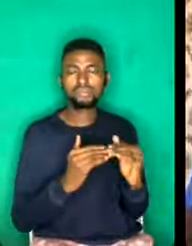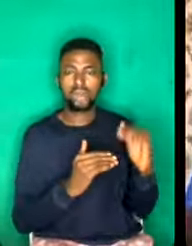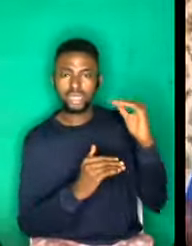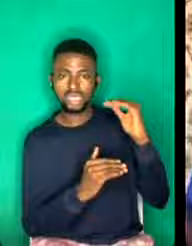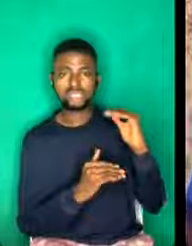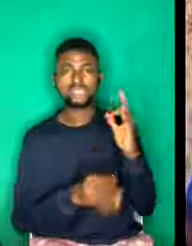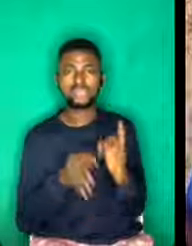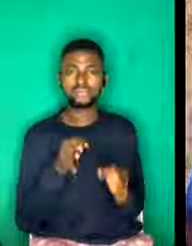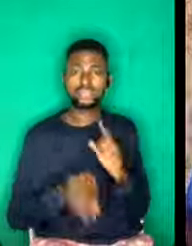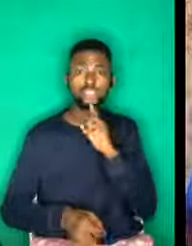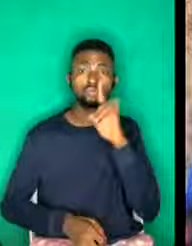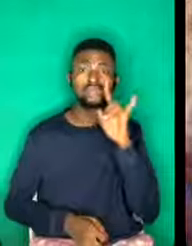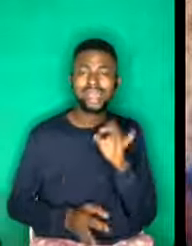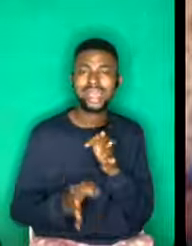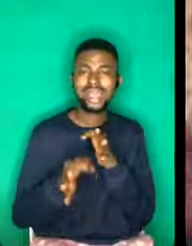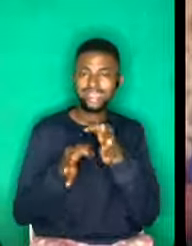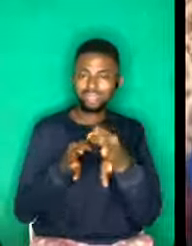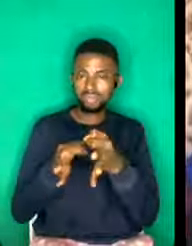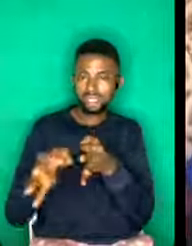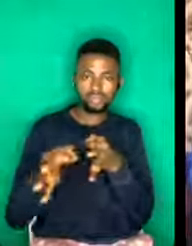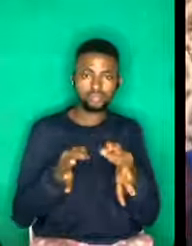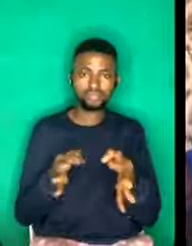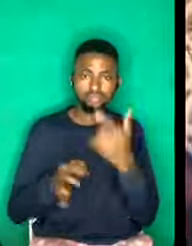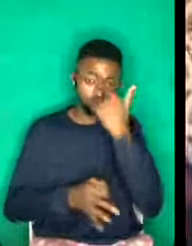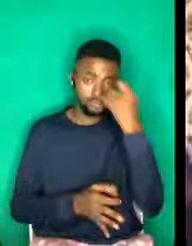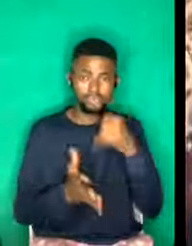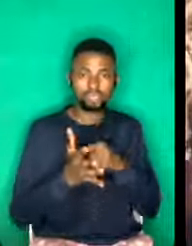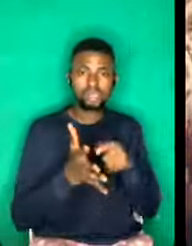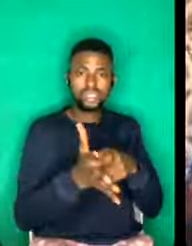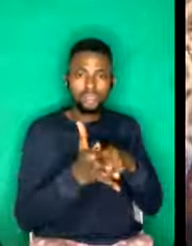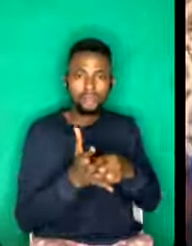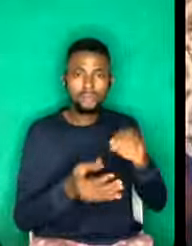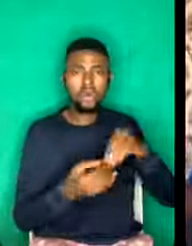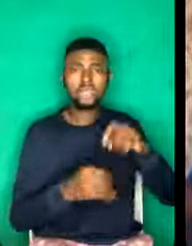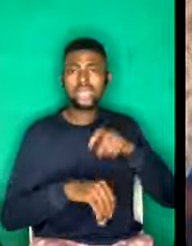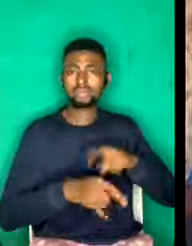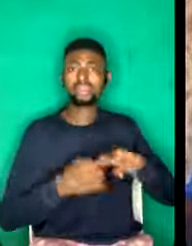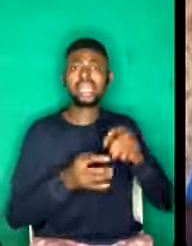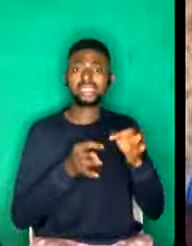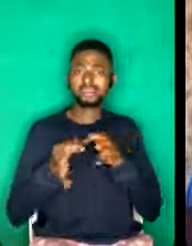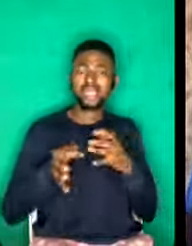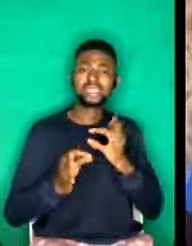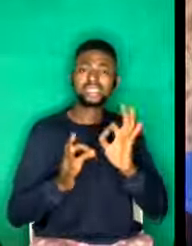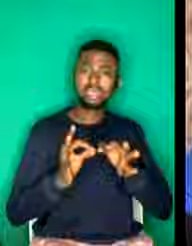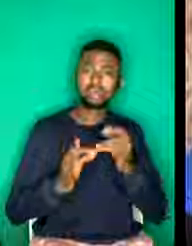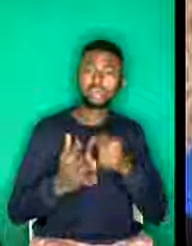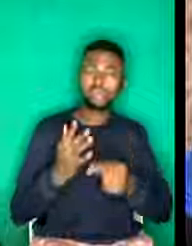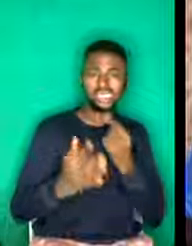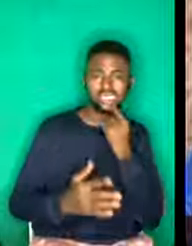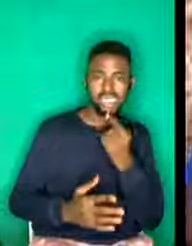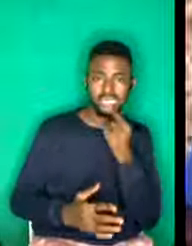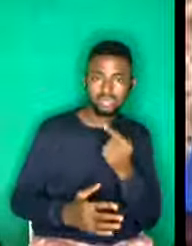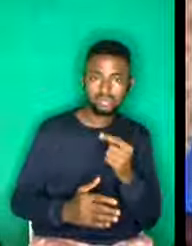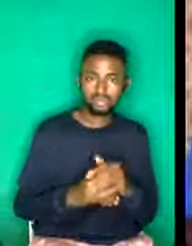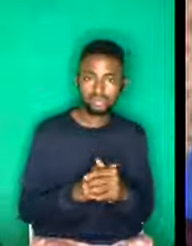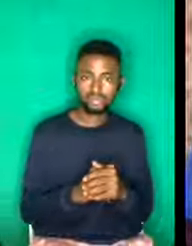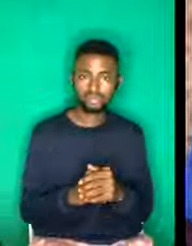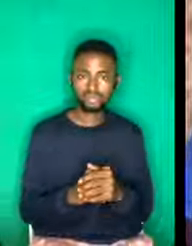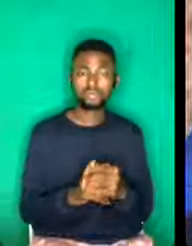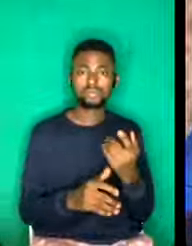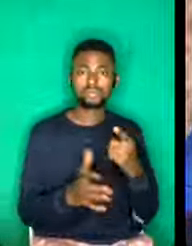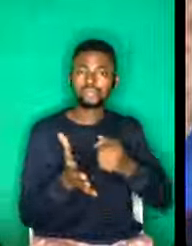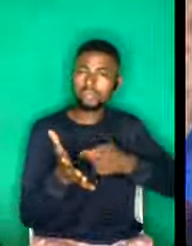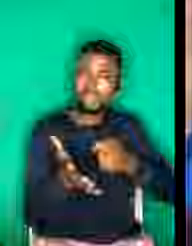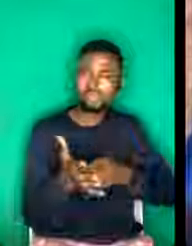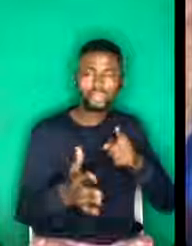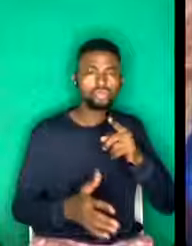are explaining, because it takes more time to explain and interpret what's being said. So sometimes you want to